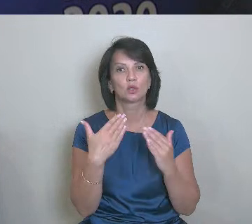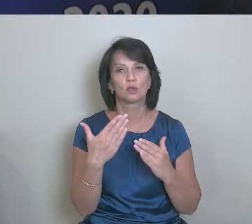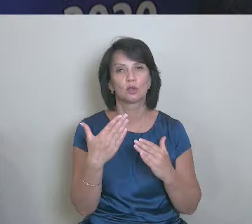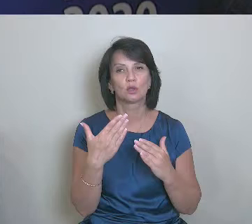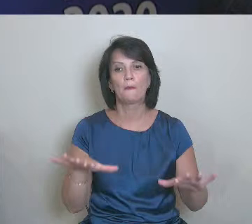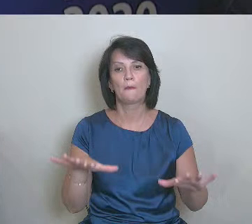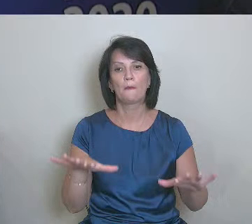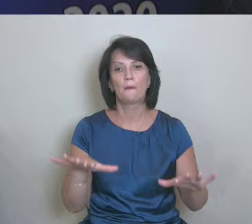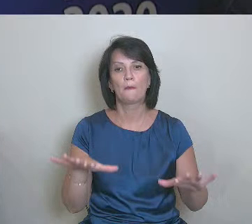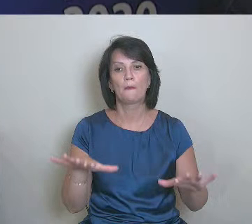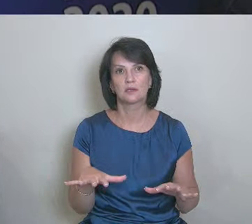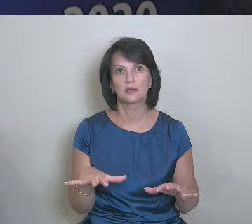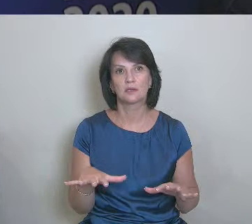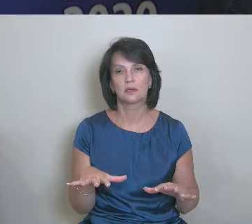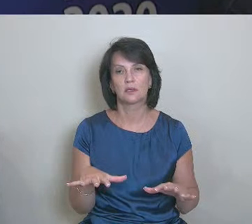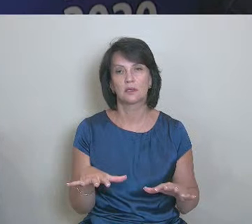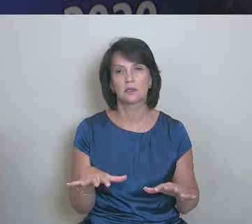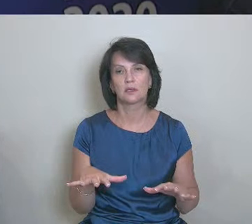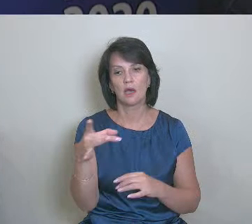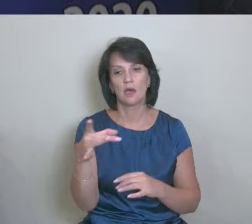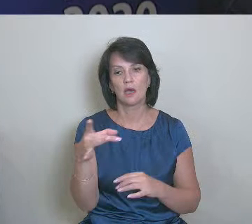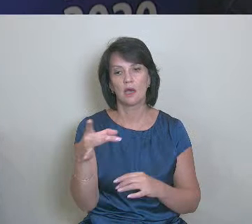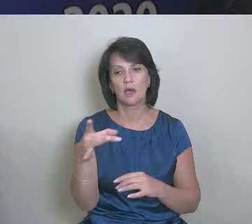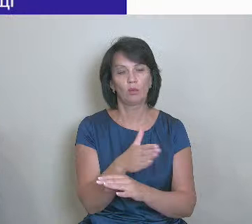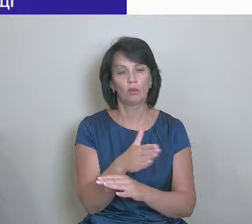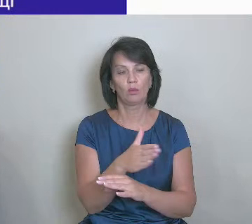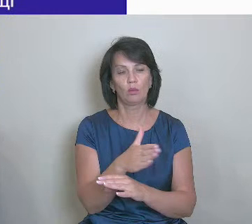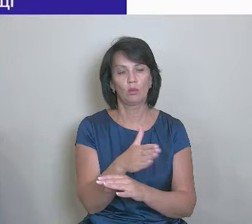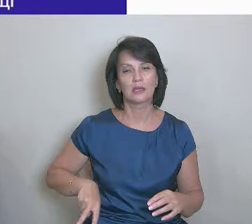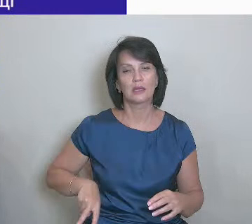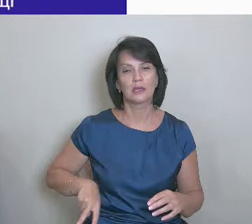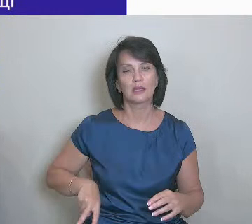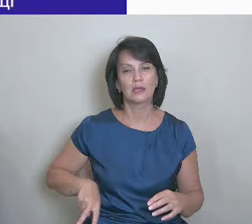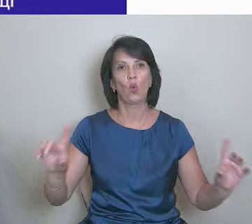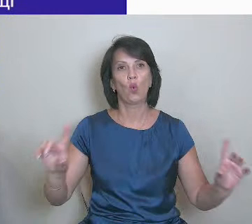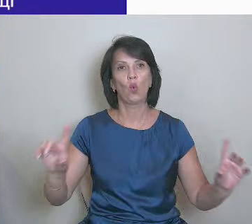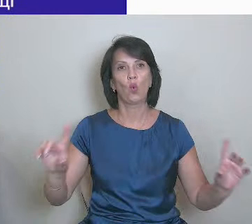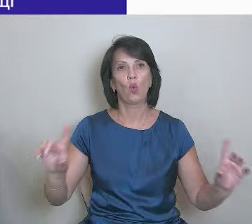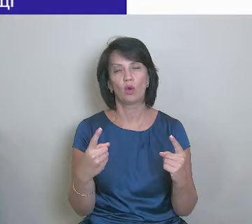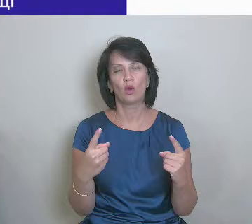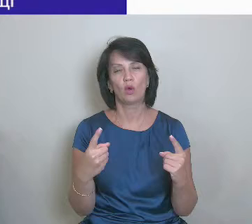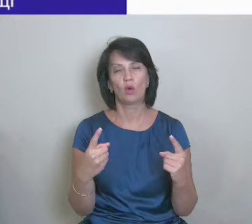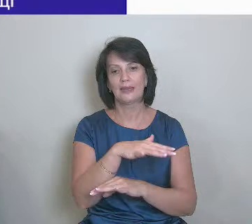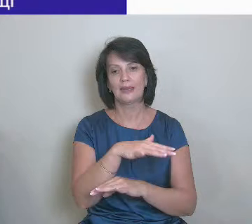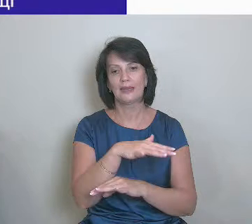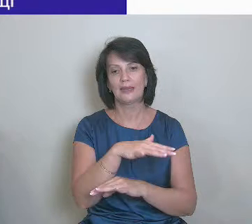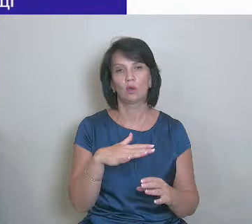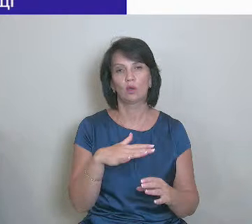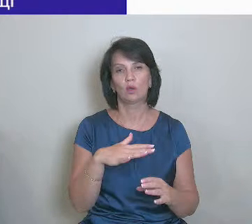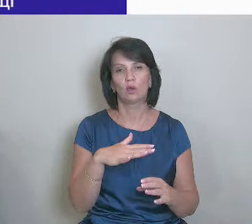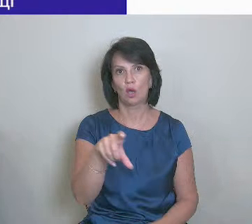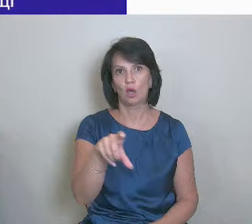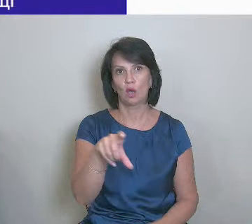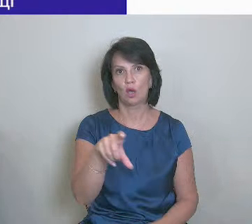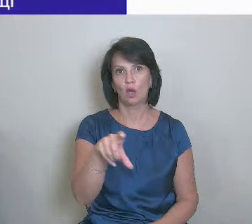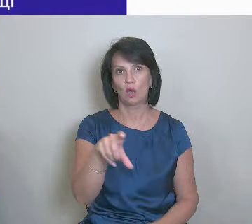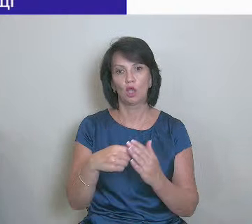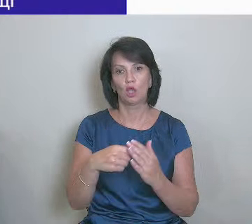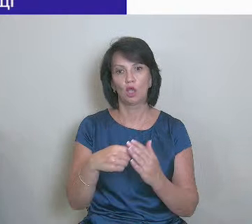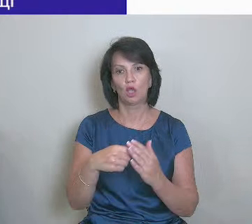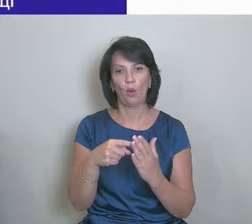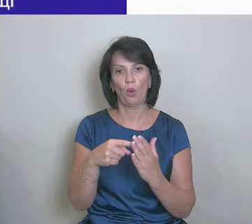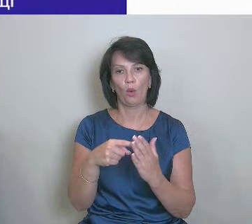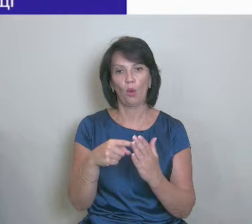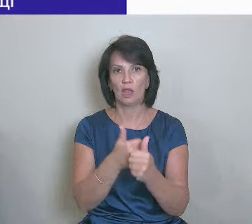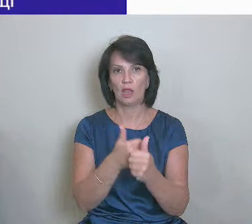And also I would like to talk about the cities with the rayons, because administratively territorial communities have been established,